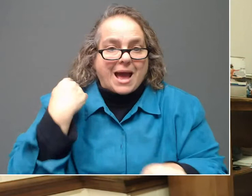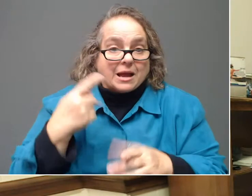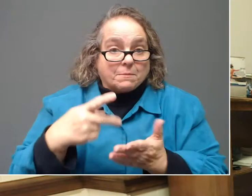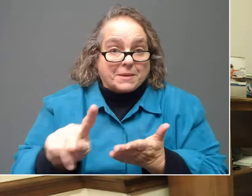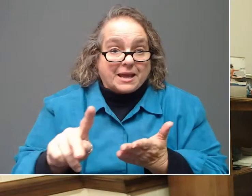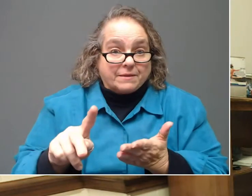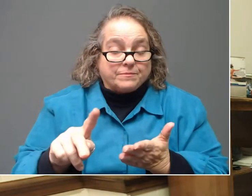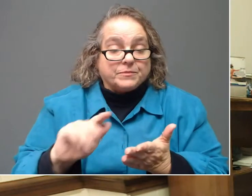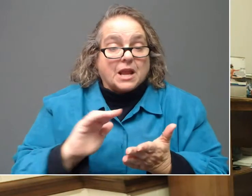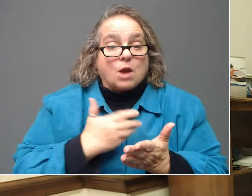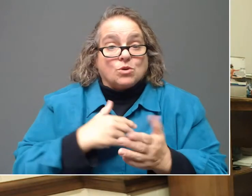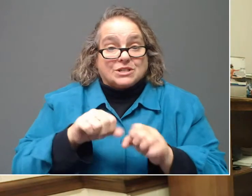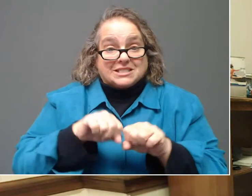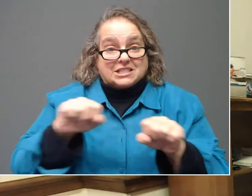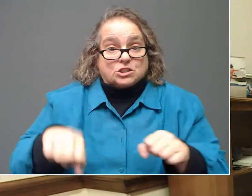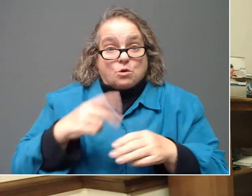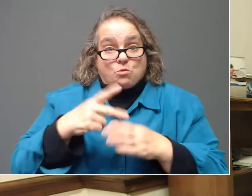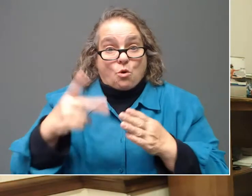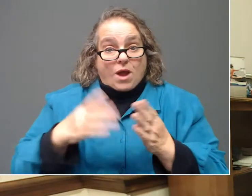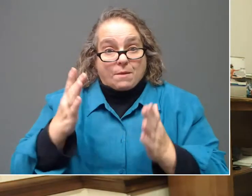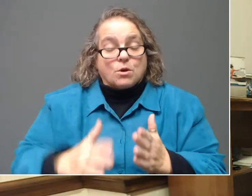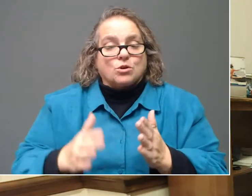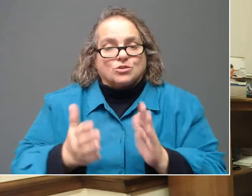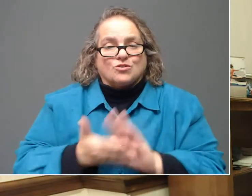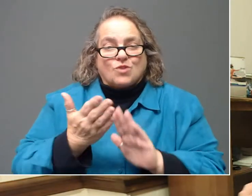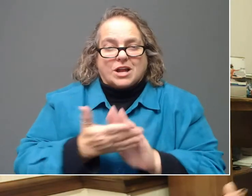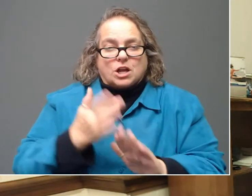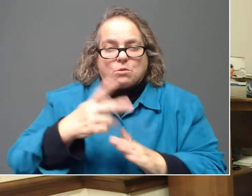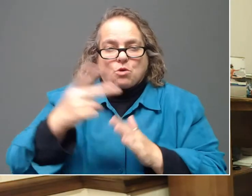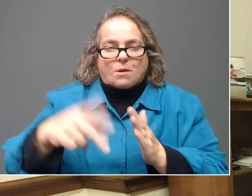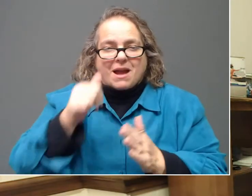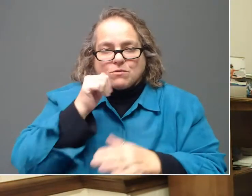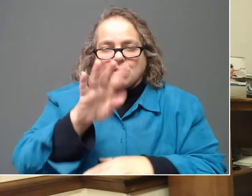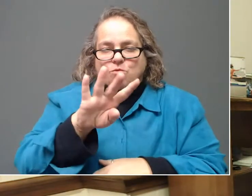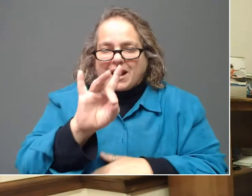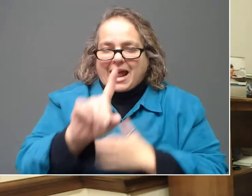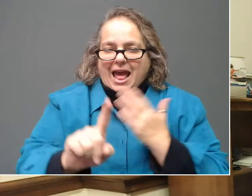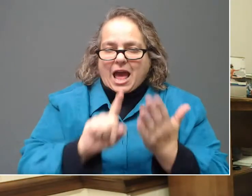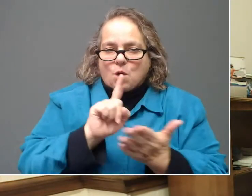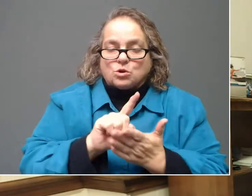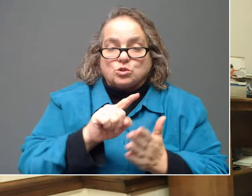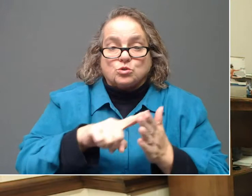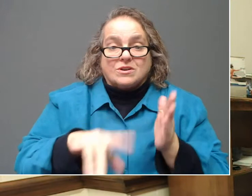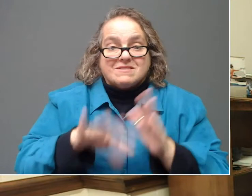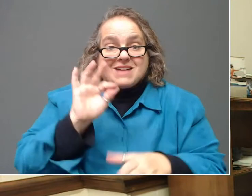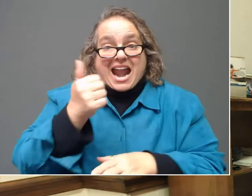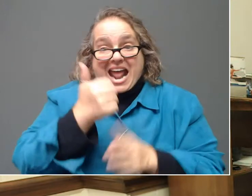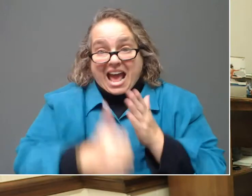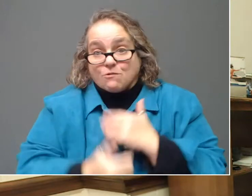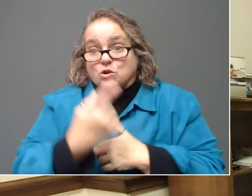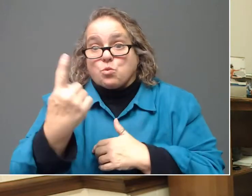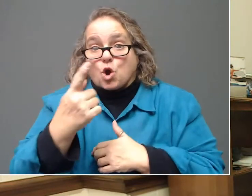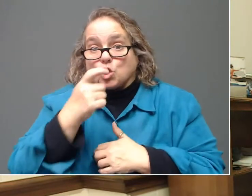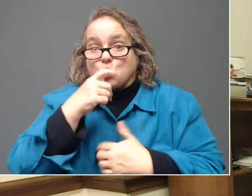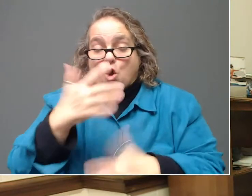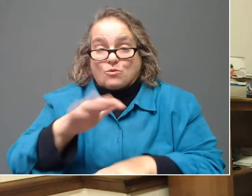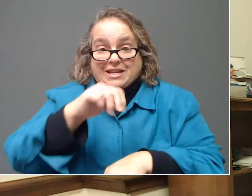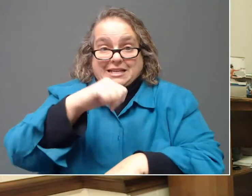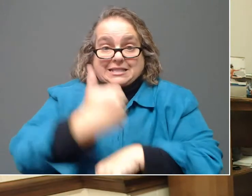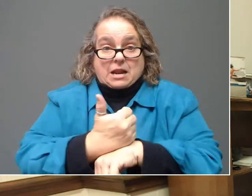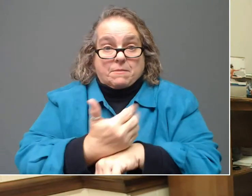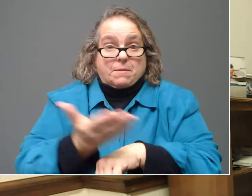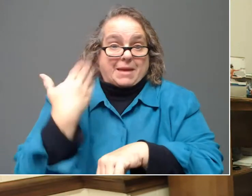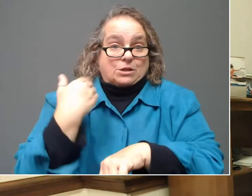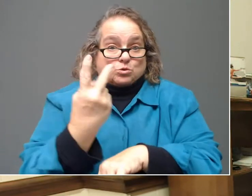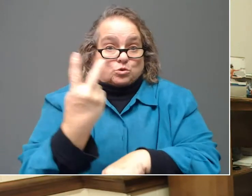running programming every 48 hours to find everyone who has been set up in the past 2 days